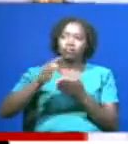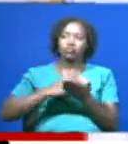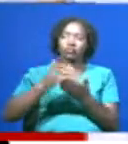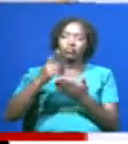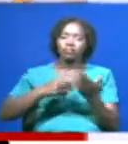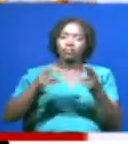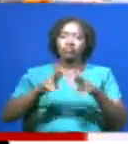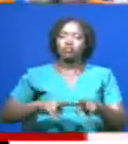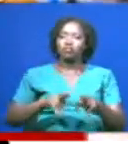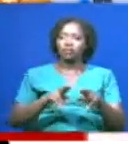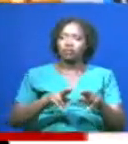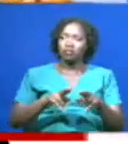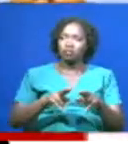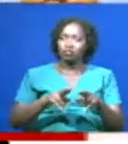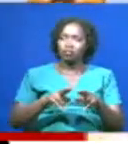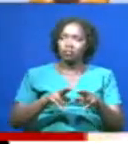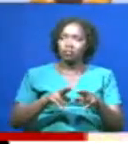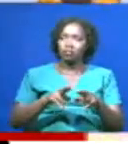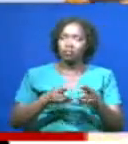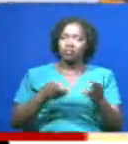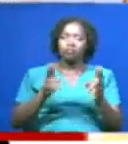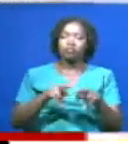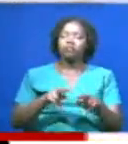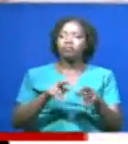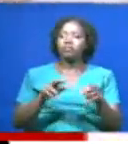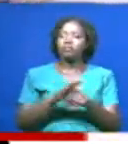happening or what will be transpiring. But as for now,